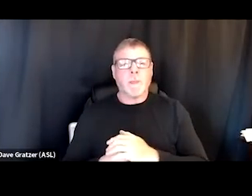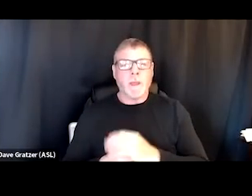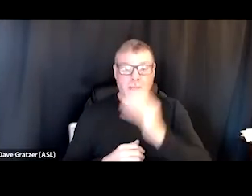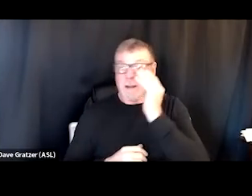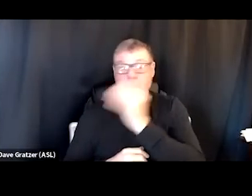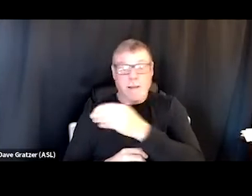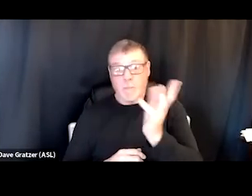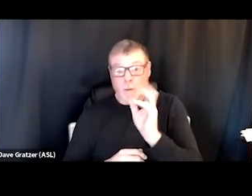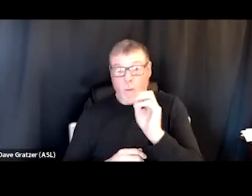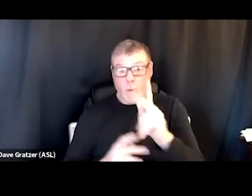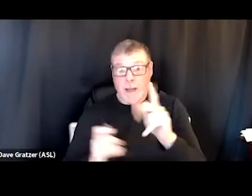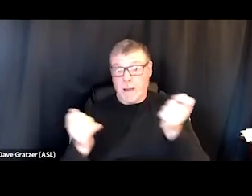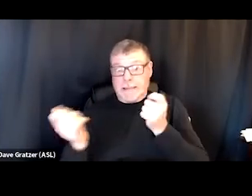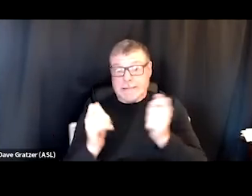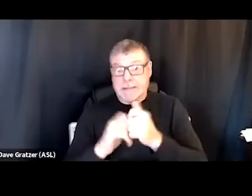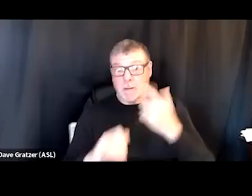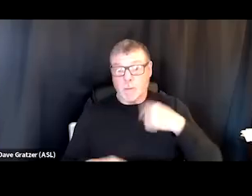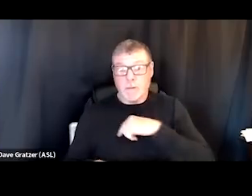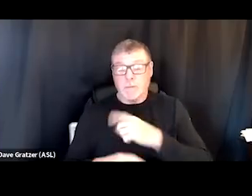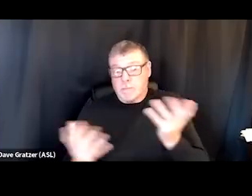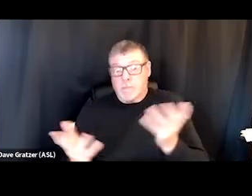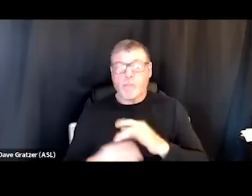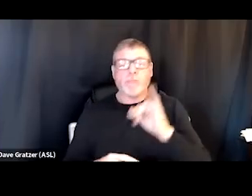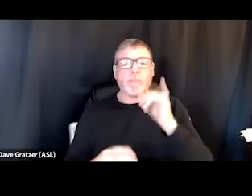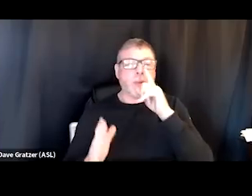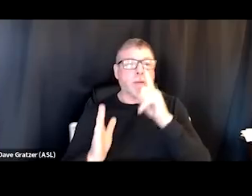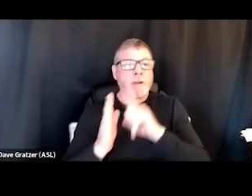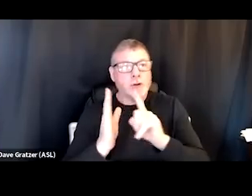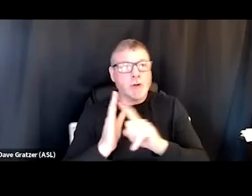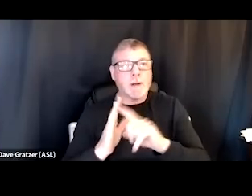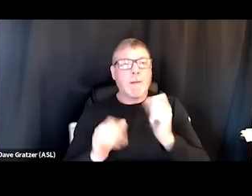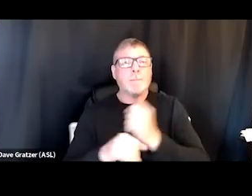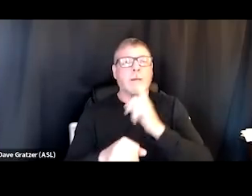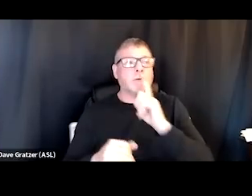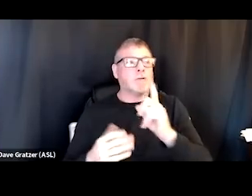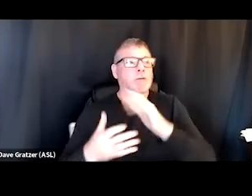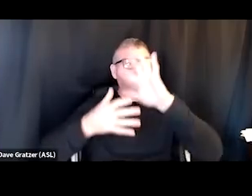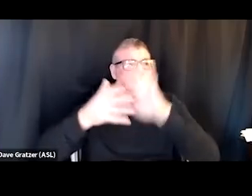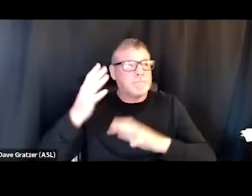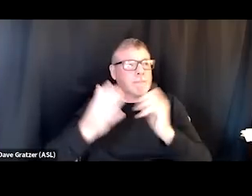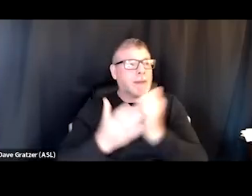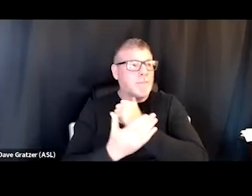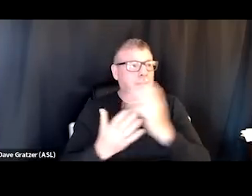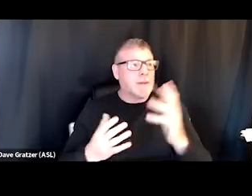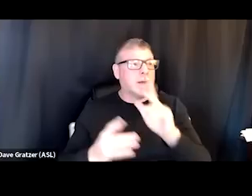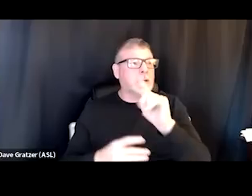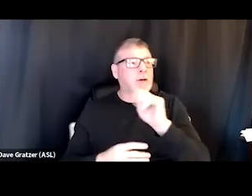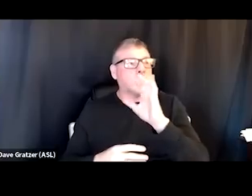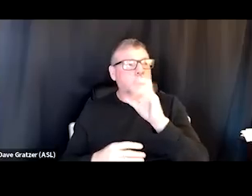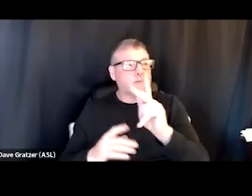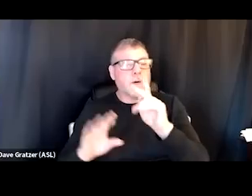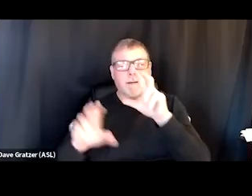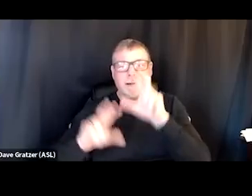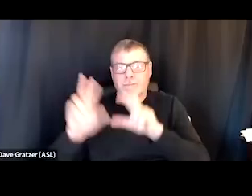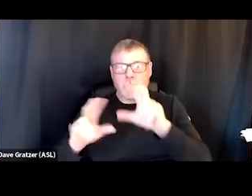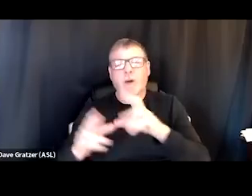that they're okay dealing with us. So we just check truck inventory, making sure everything's on there. And we do a lot of admin duties too with all the